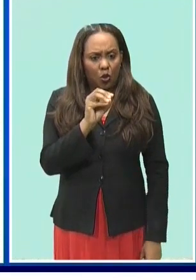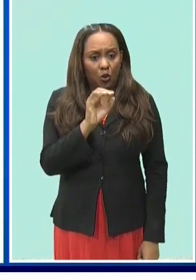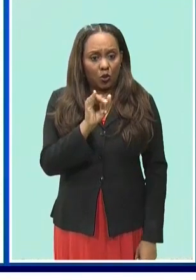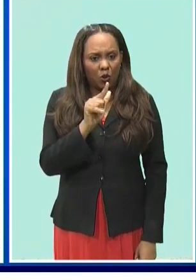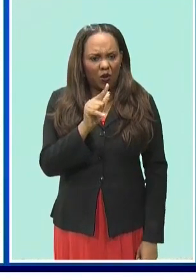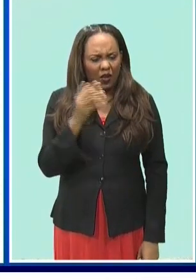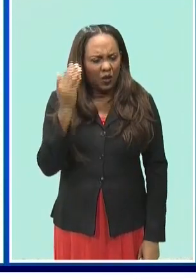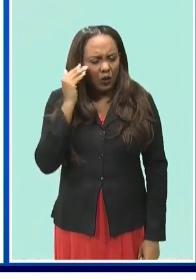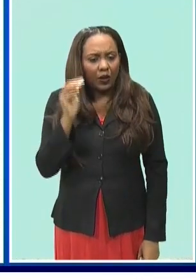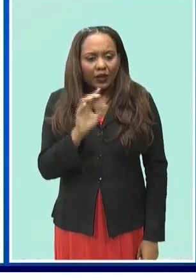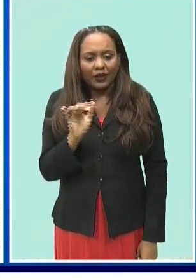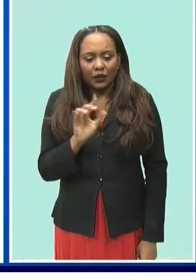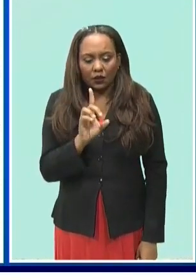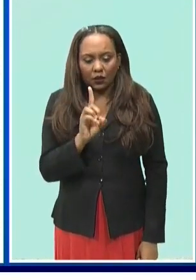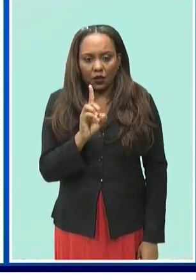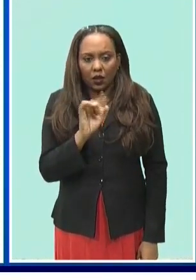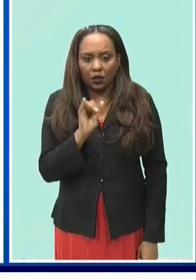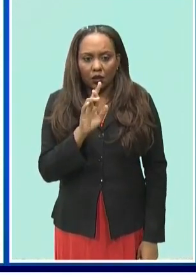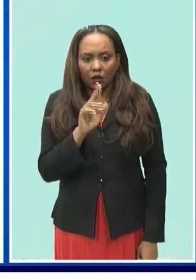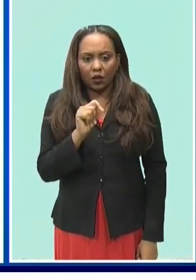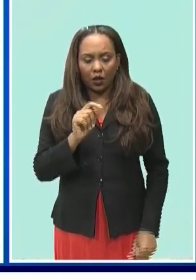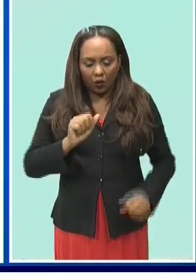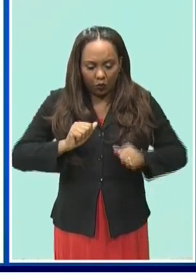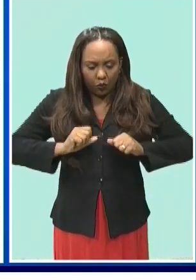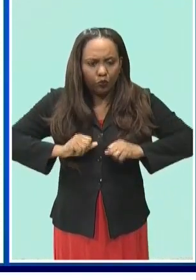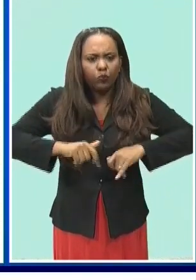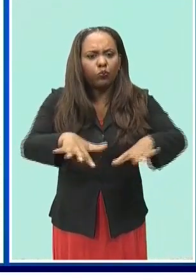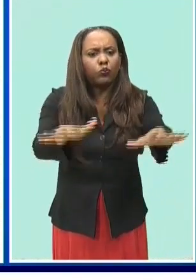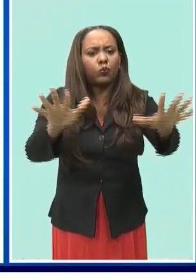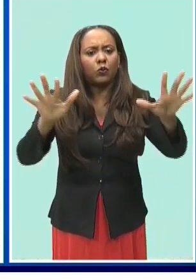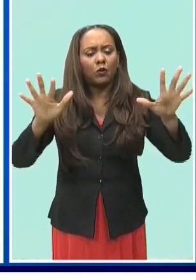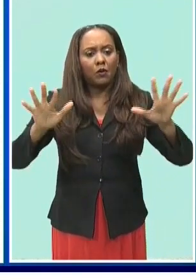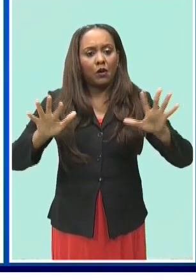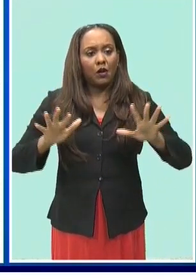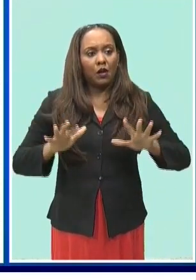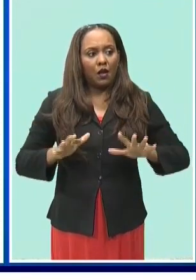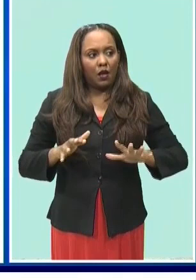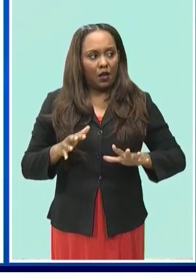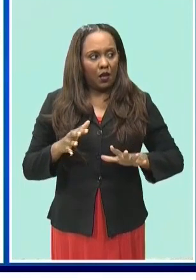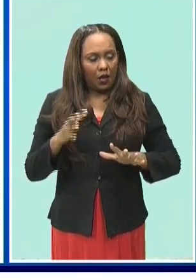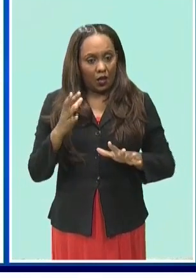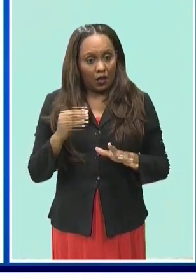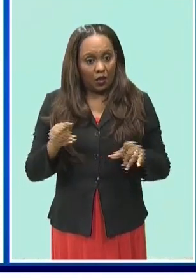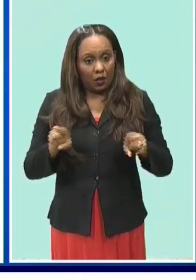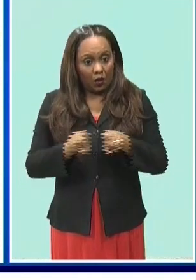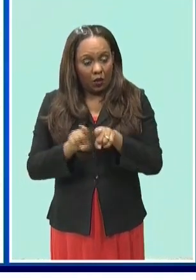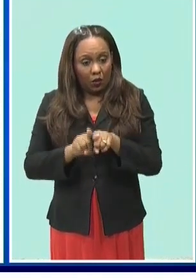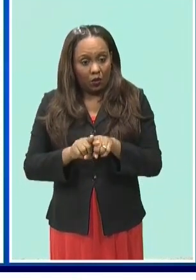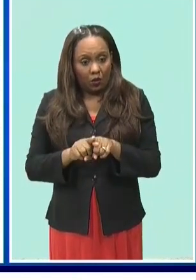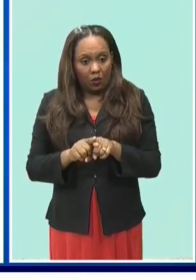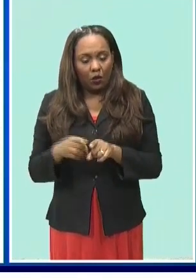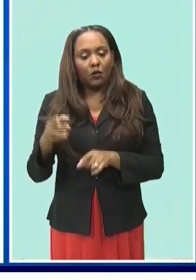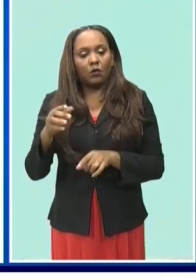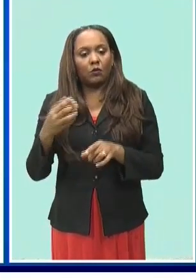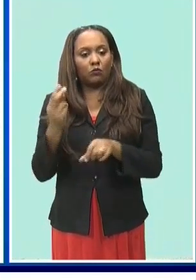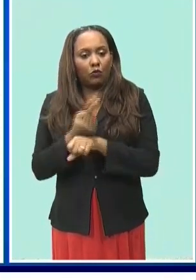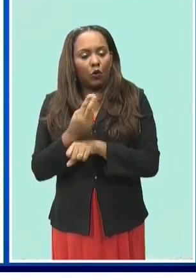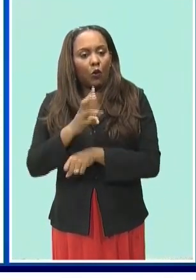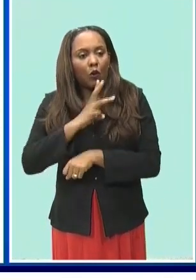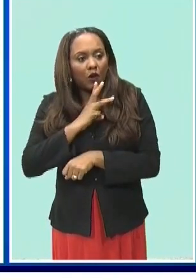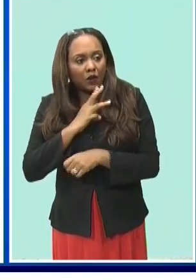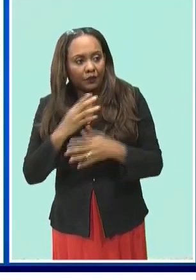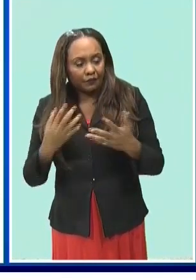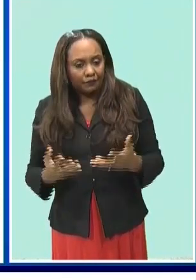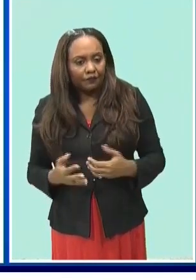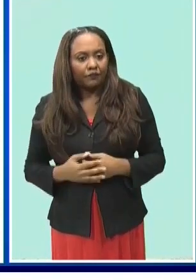areas. Once we've seen areas where there's actual flame and combustion, we've actually isolated that with water. Once